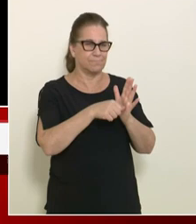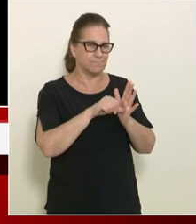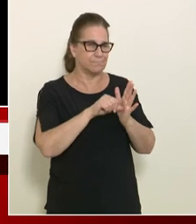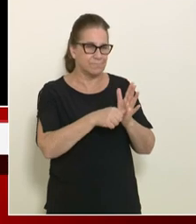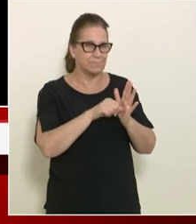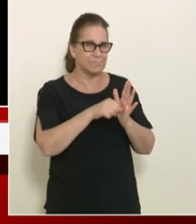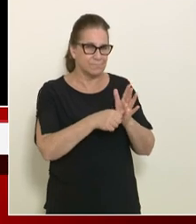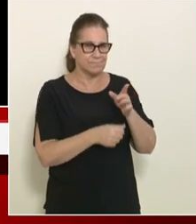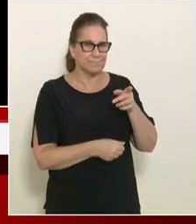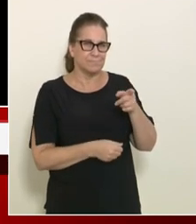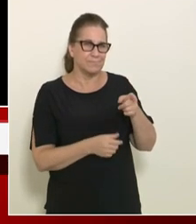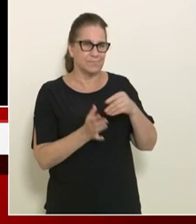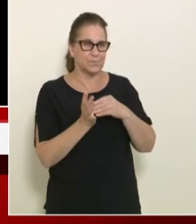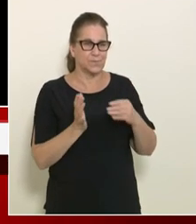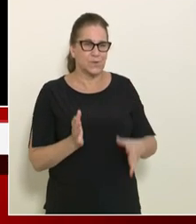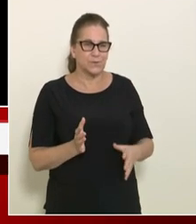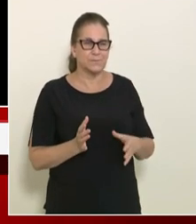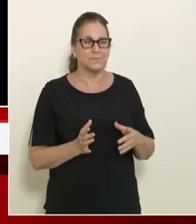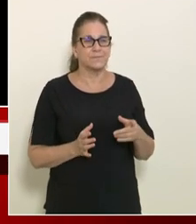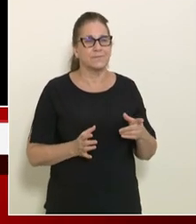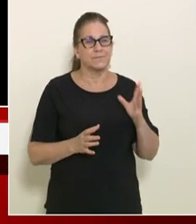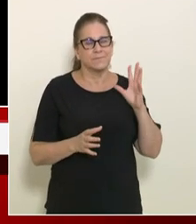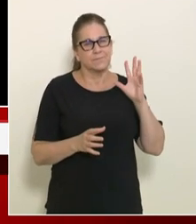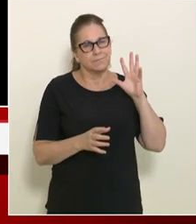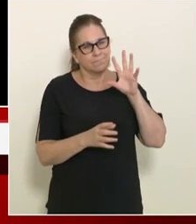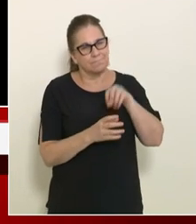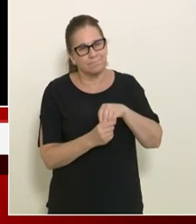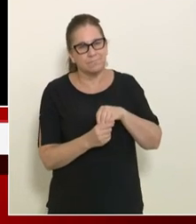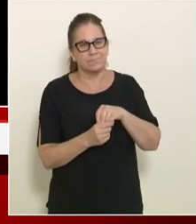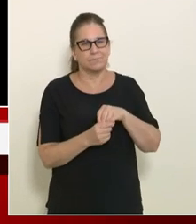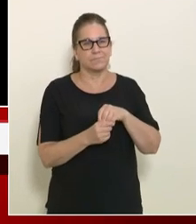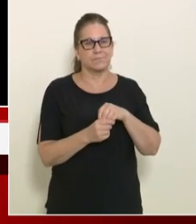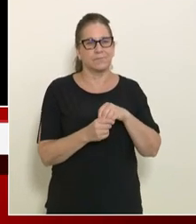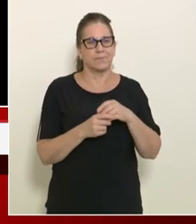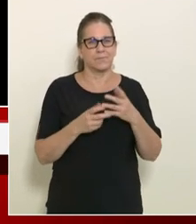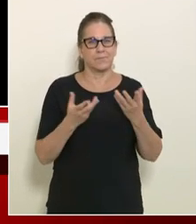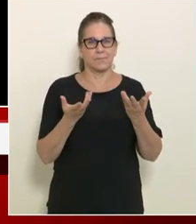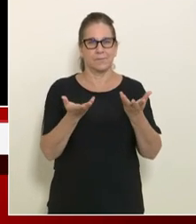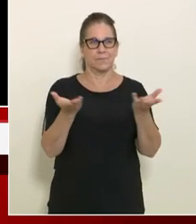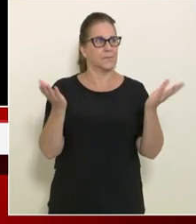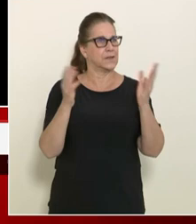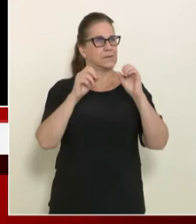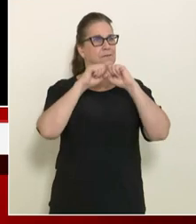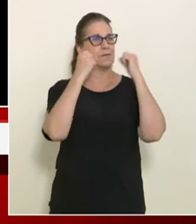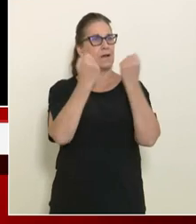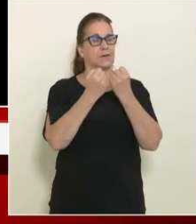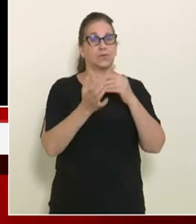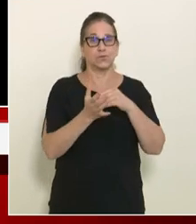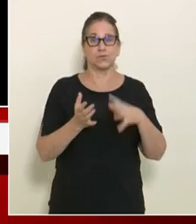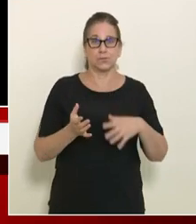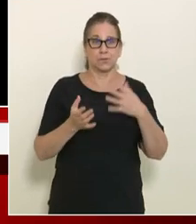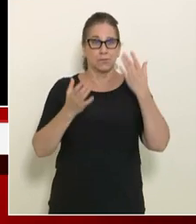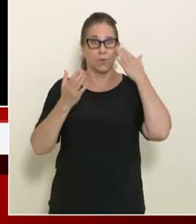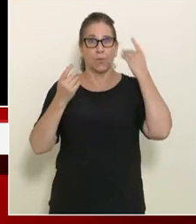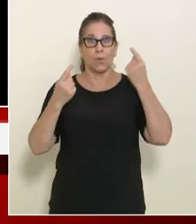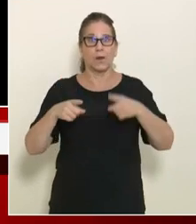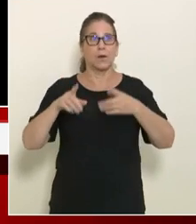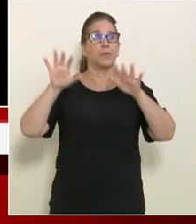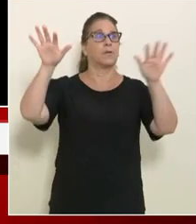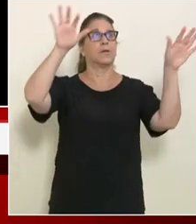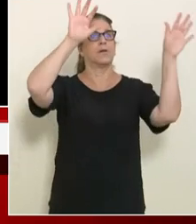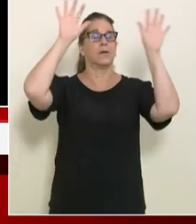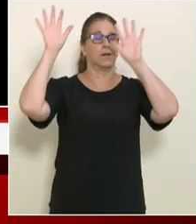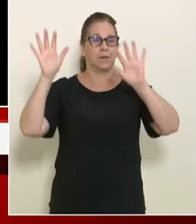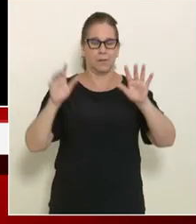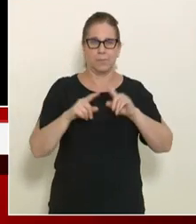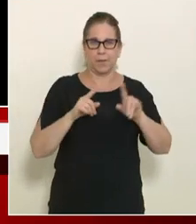them to be engaged in our society and be active members. And so we're encouraging students to